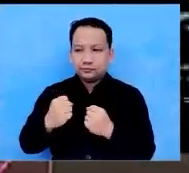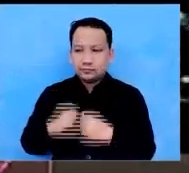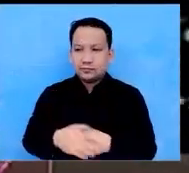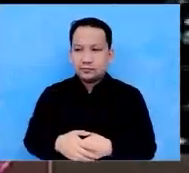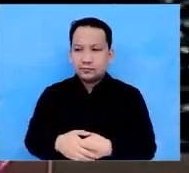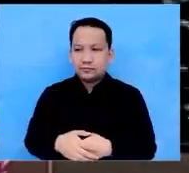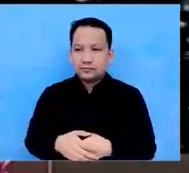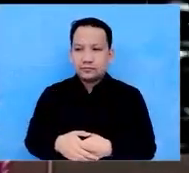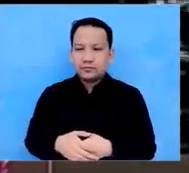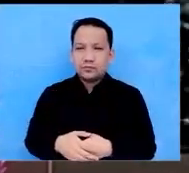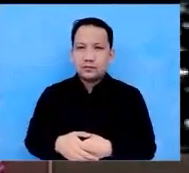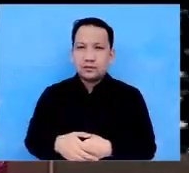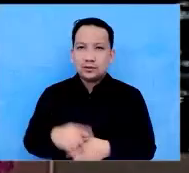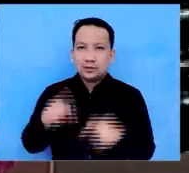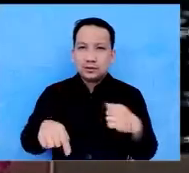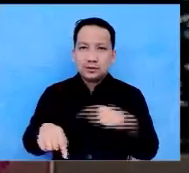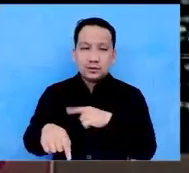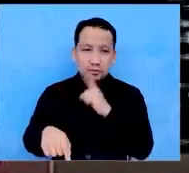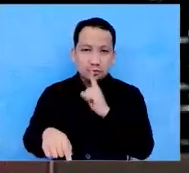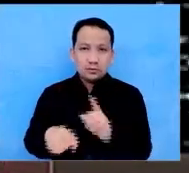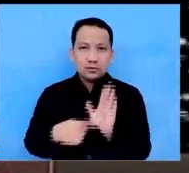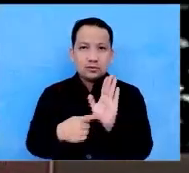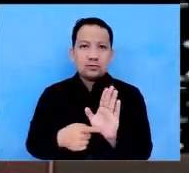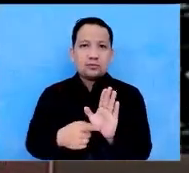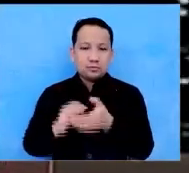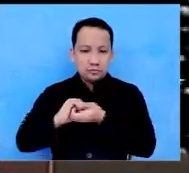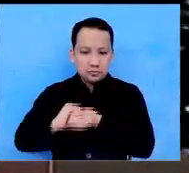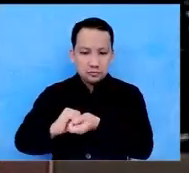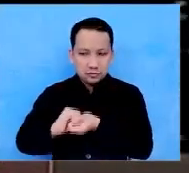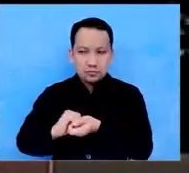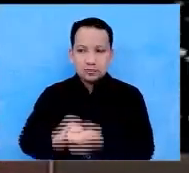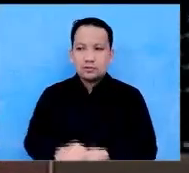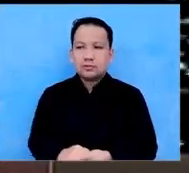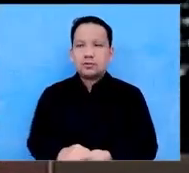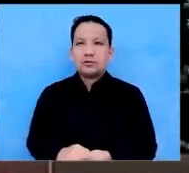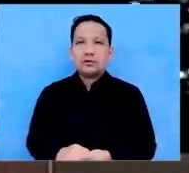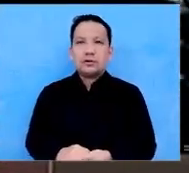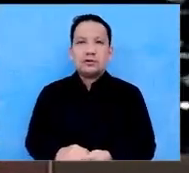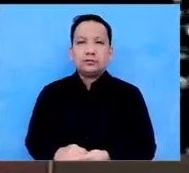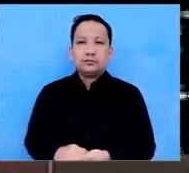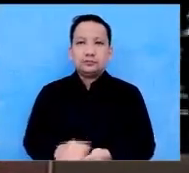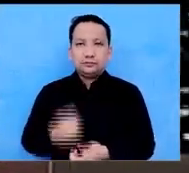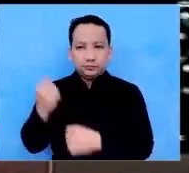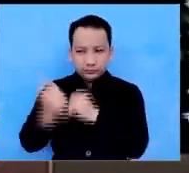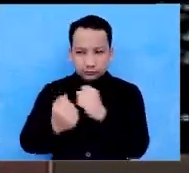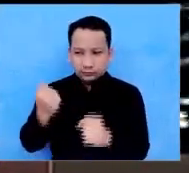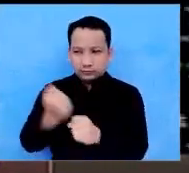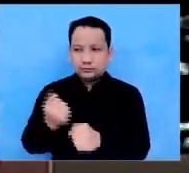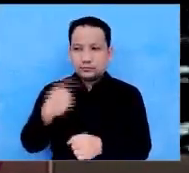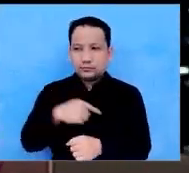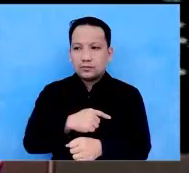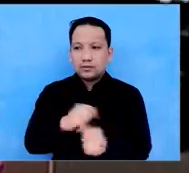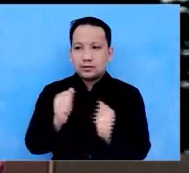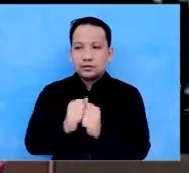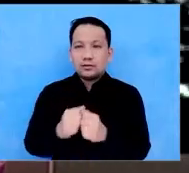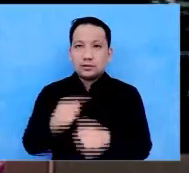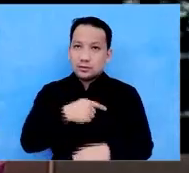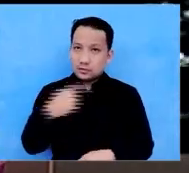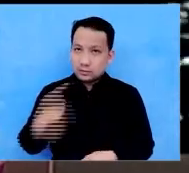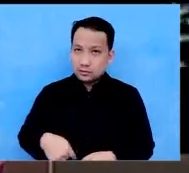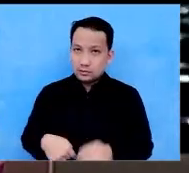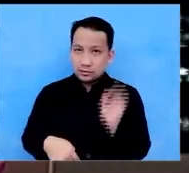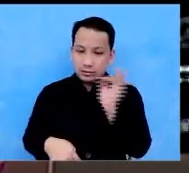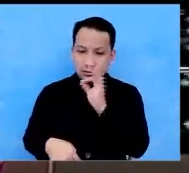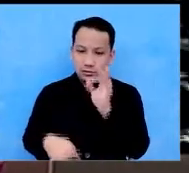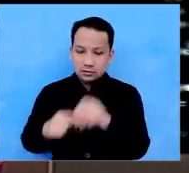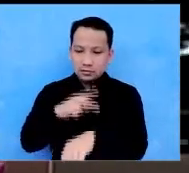actions define our true partnership. Those were 3 years when China-Philippines relations